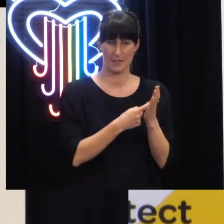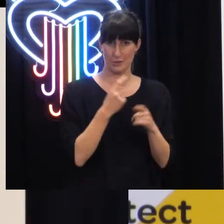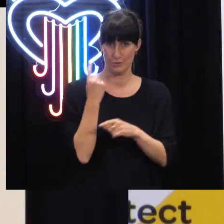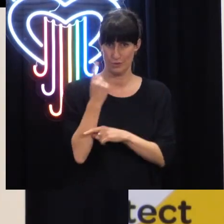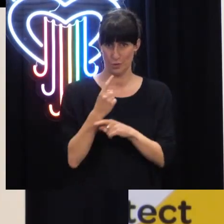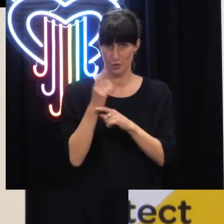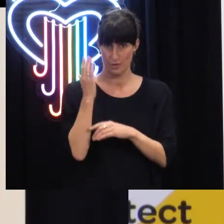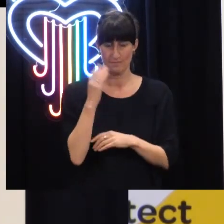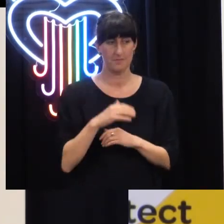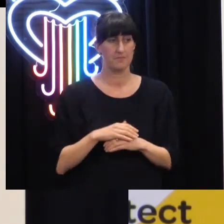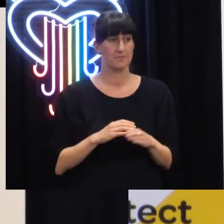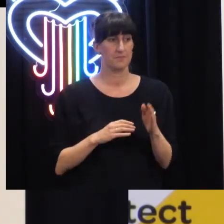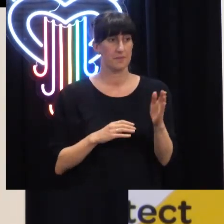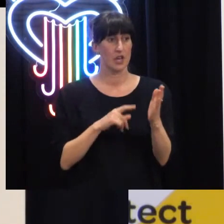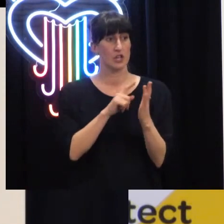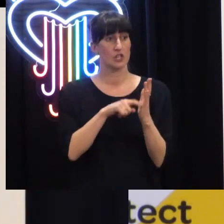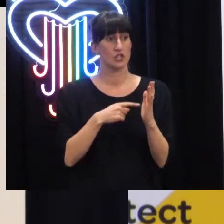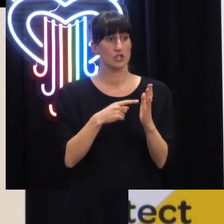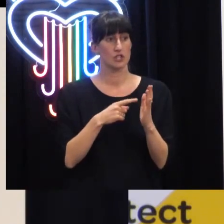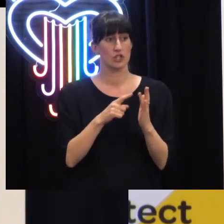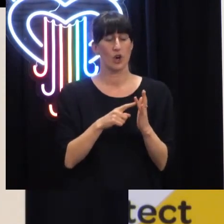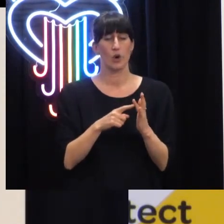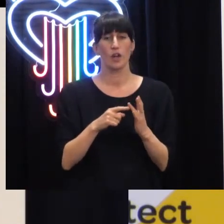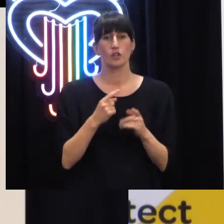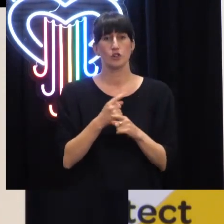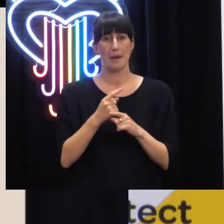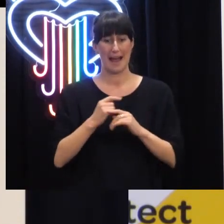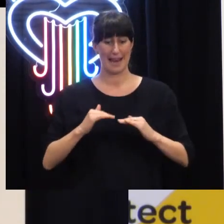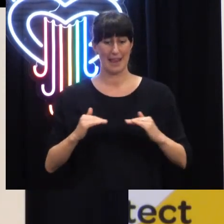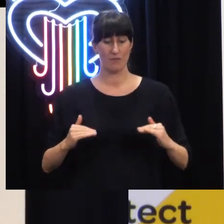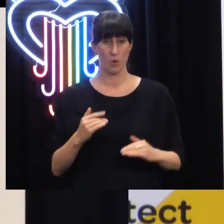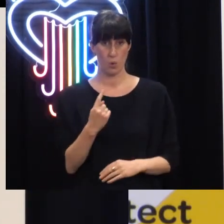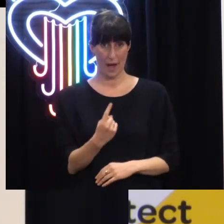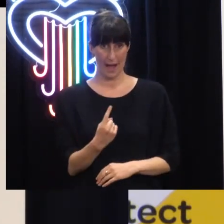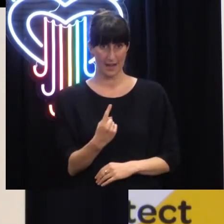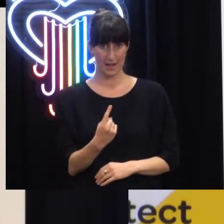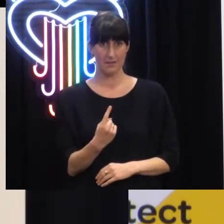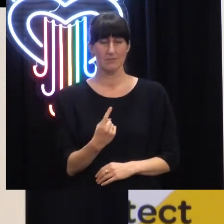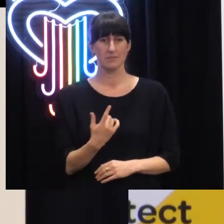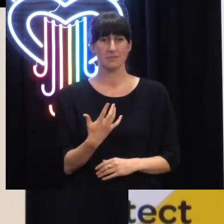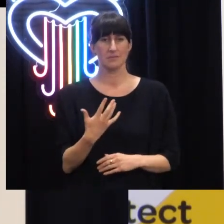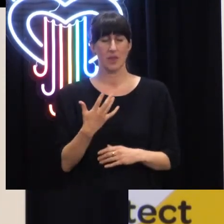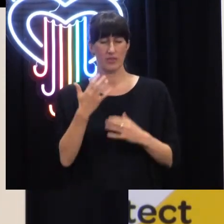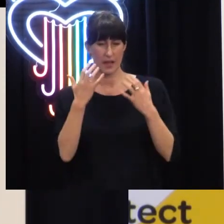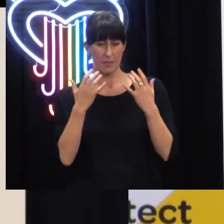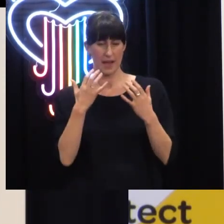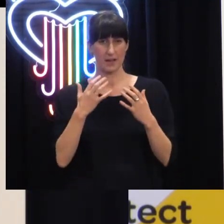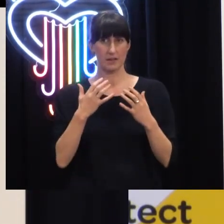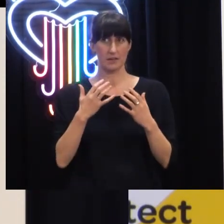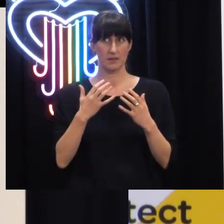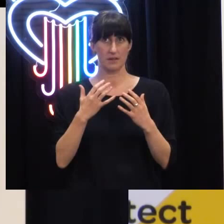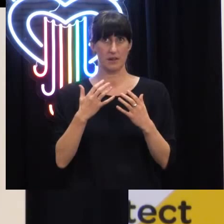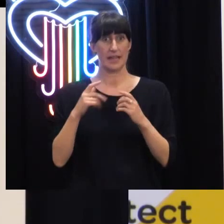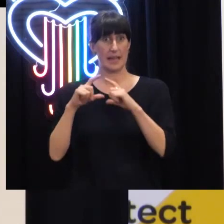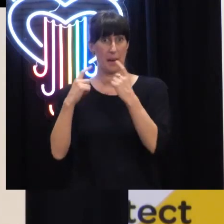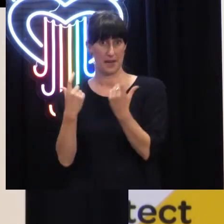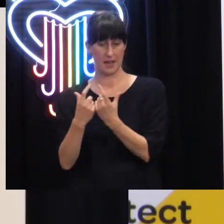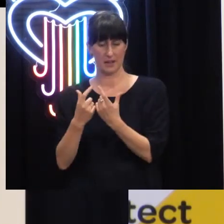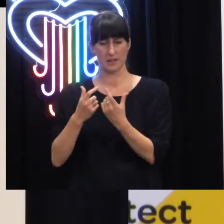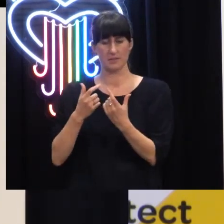those level 1 settings. Yeah. How much consideration did Cabinet give, and I'm interested in your advice too, Dr. Bloomfield,